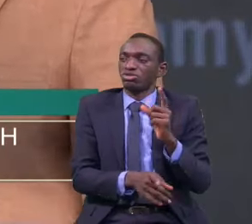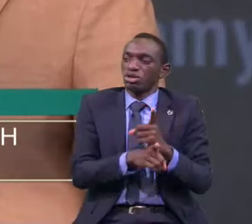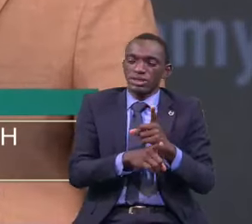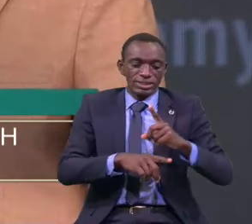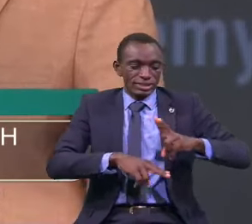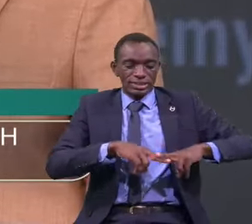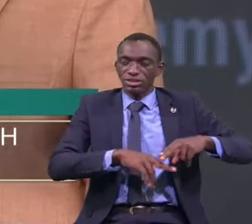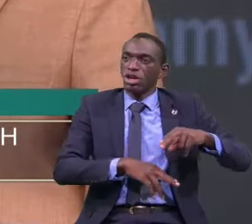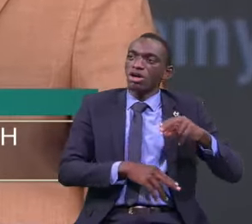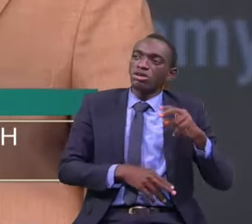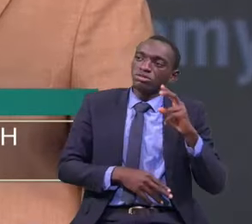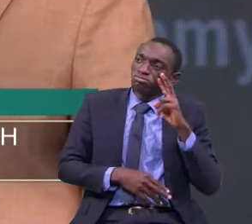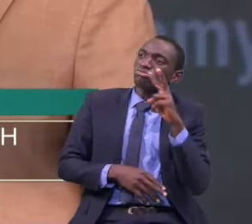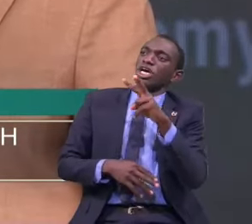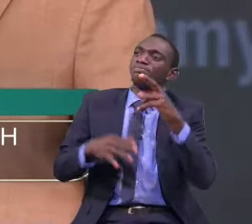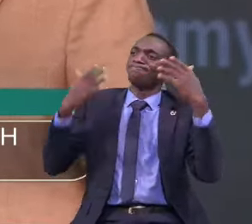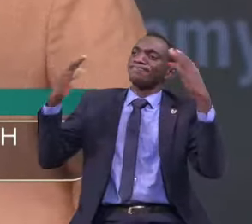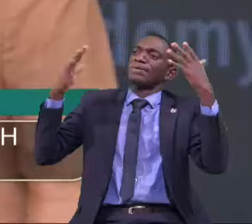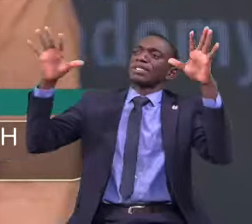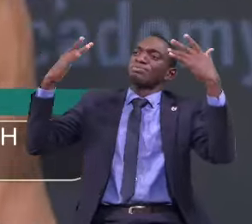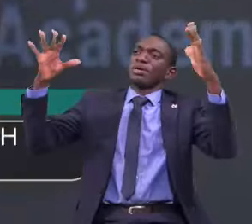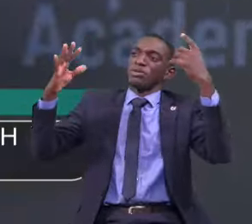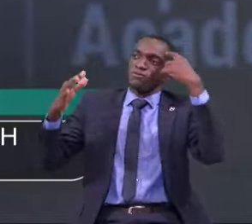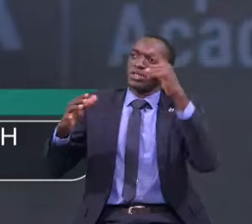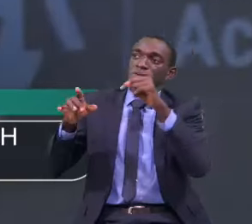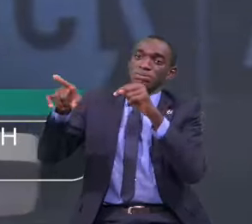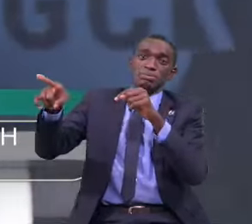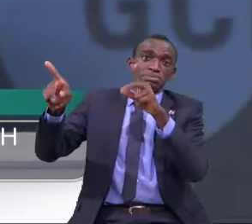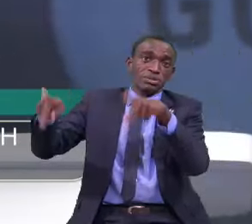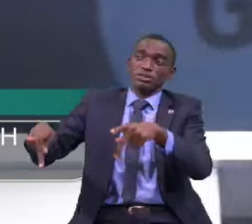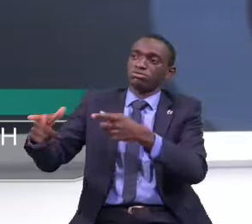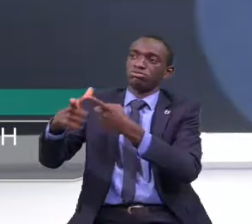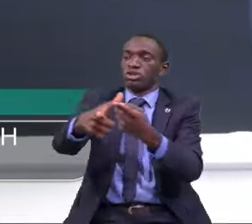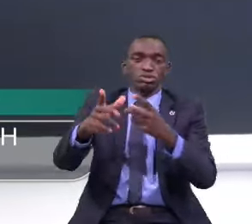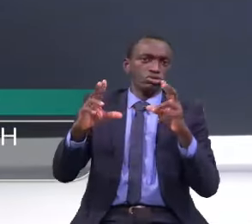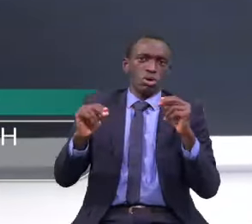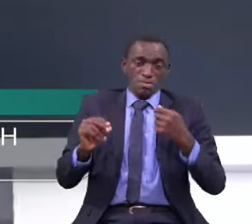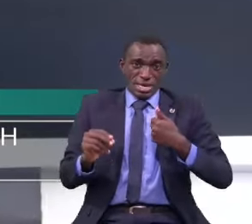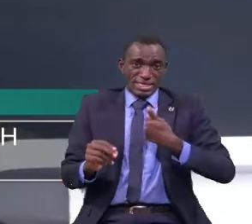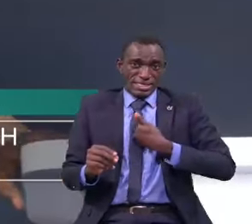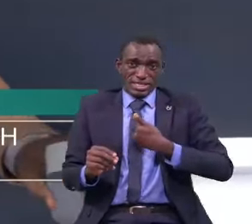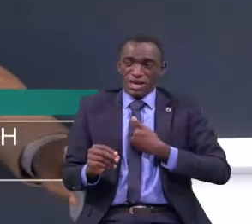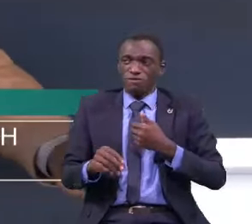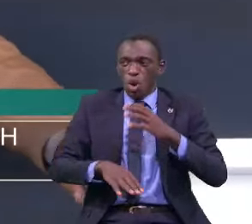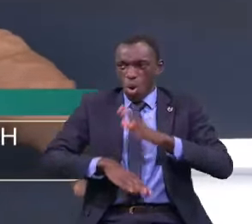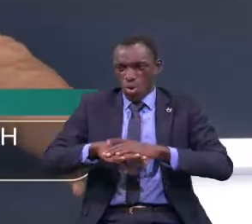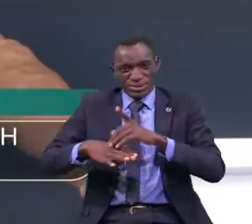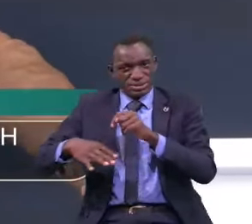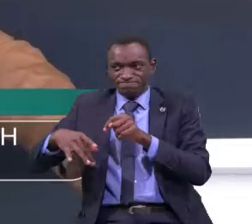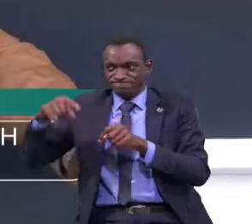You're not in the clapping corner. You are on the path